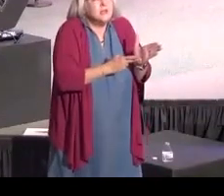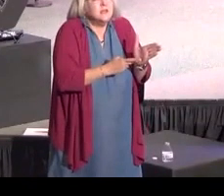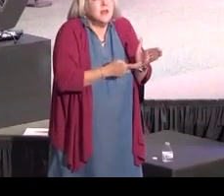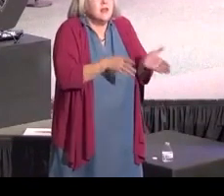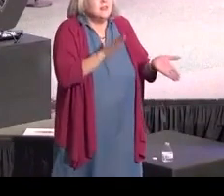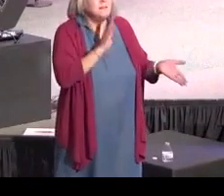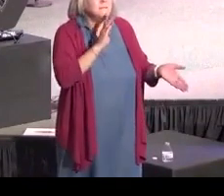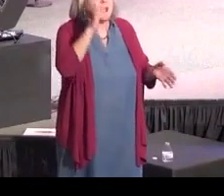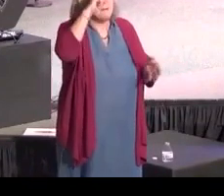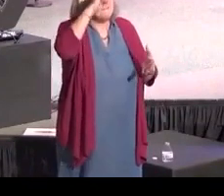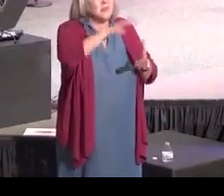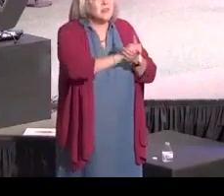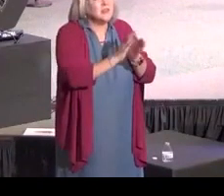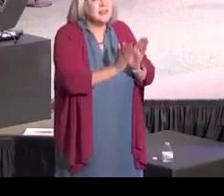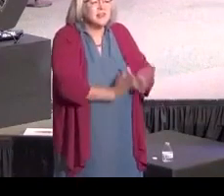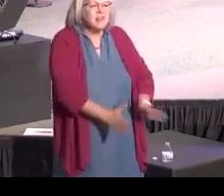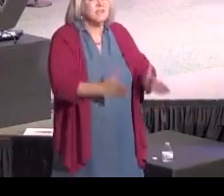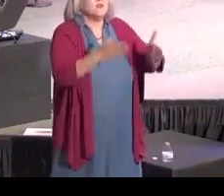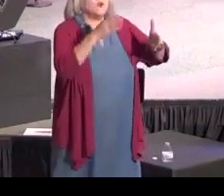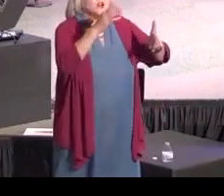in Christ.